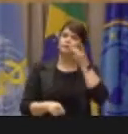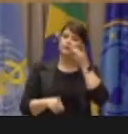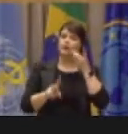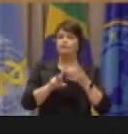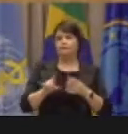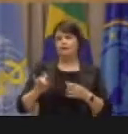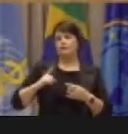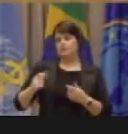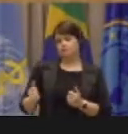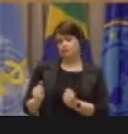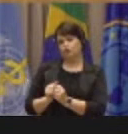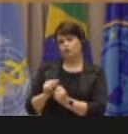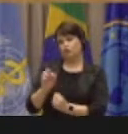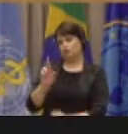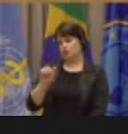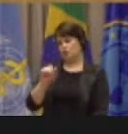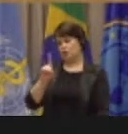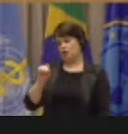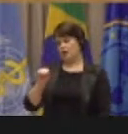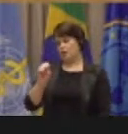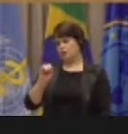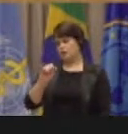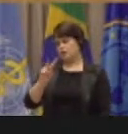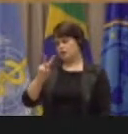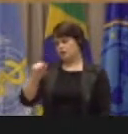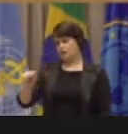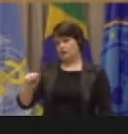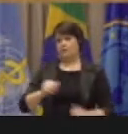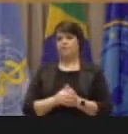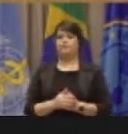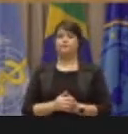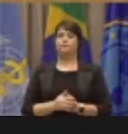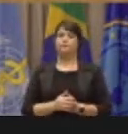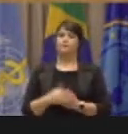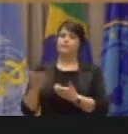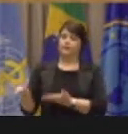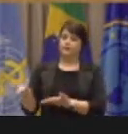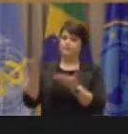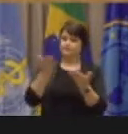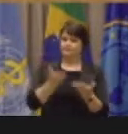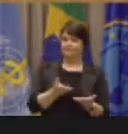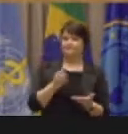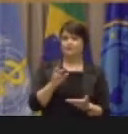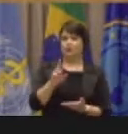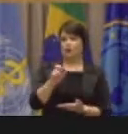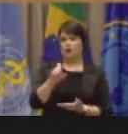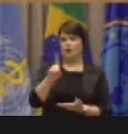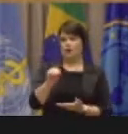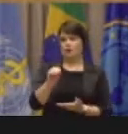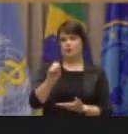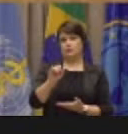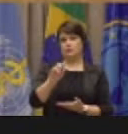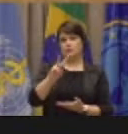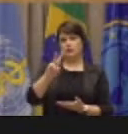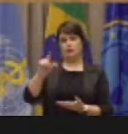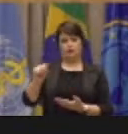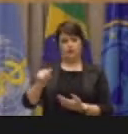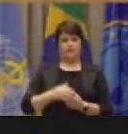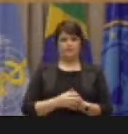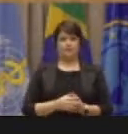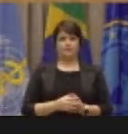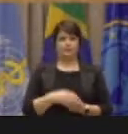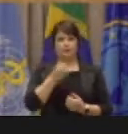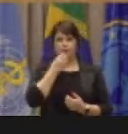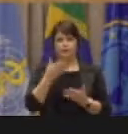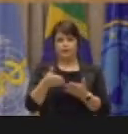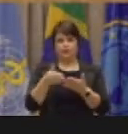and on site we are going to have Ronaldo Silva. I would like to invite them to take their place at